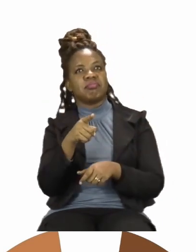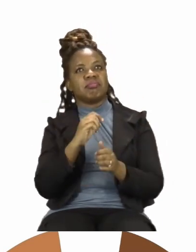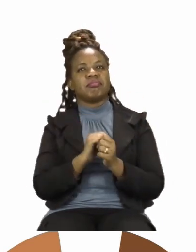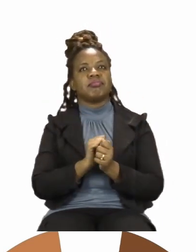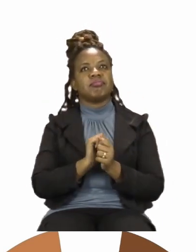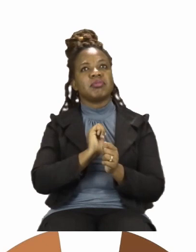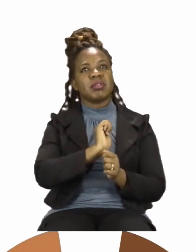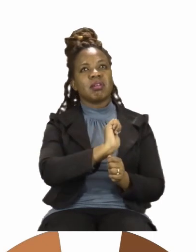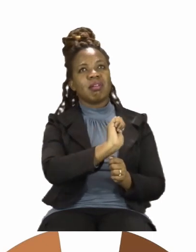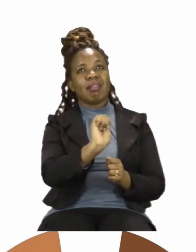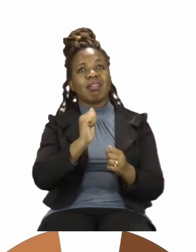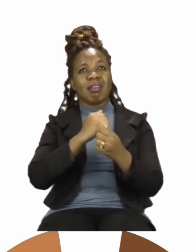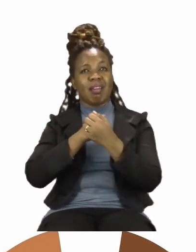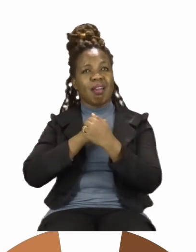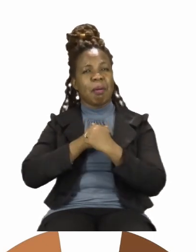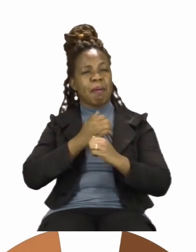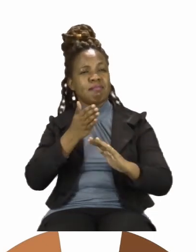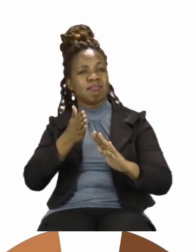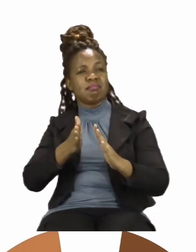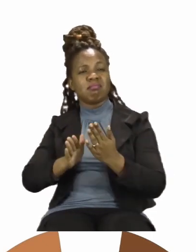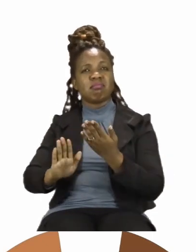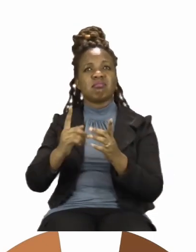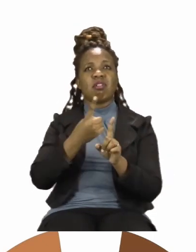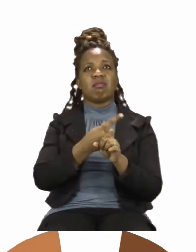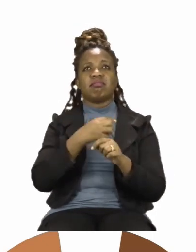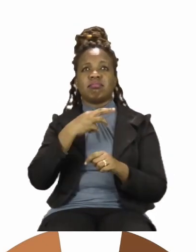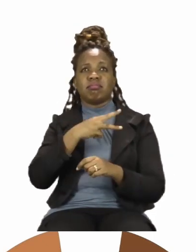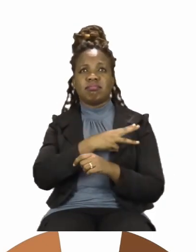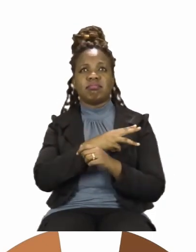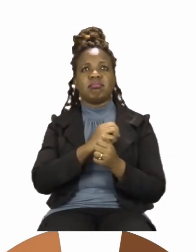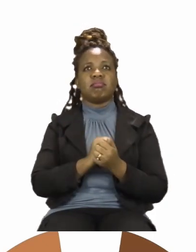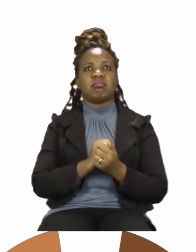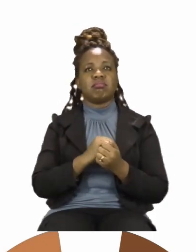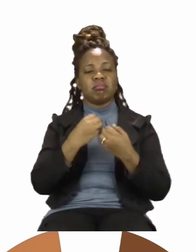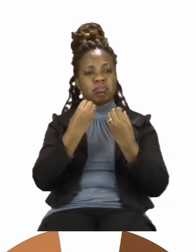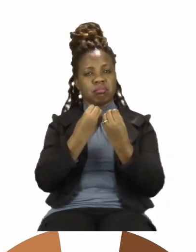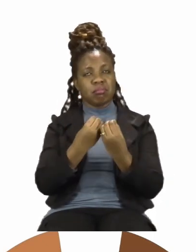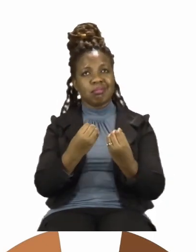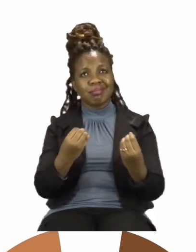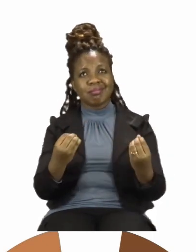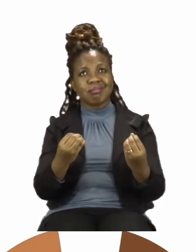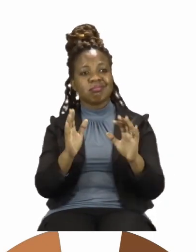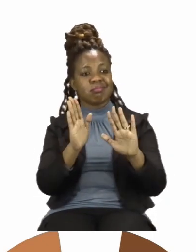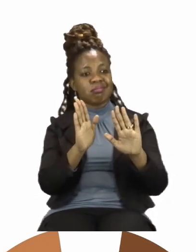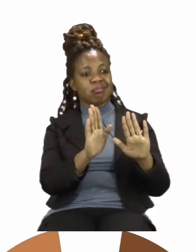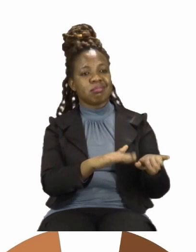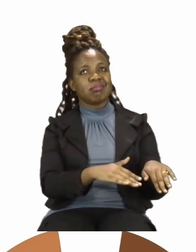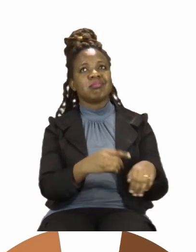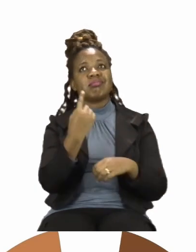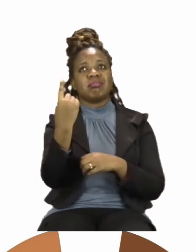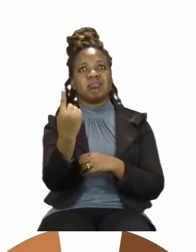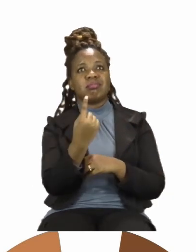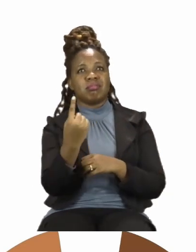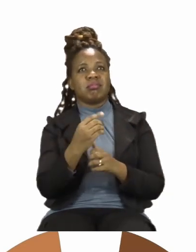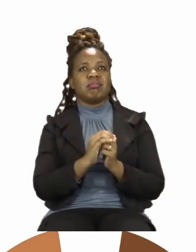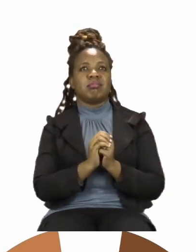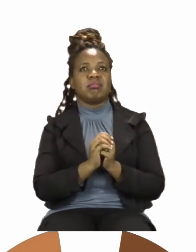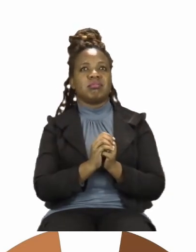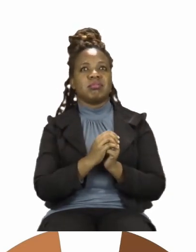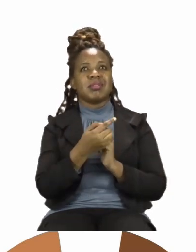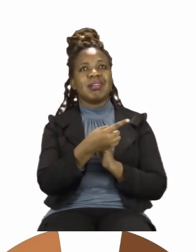you. Their parents die from HIV. Kids are left